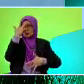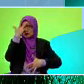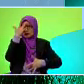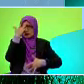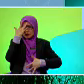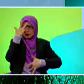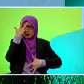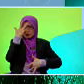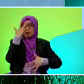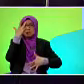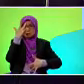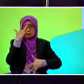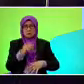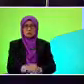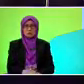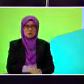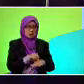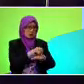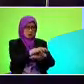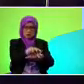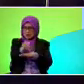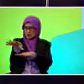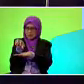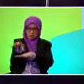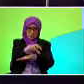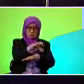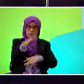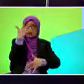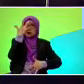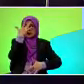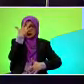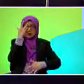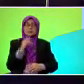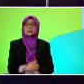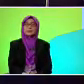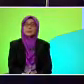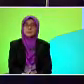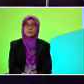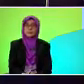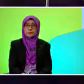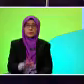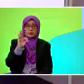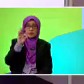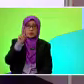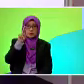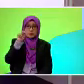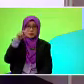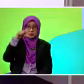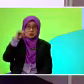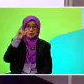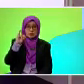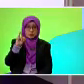diseases. Oh, there will be a lot to talk about. Yep. Okay, so fungi,